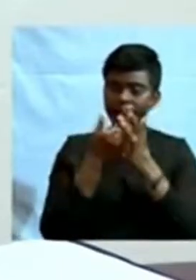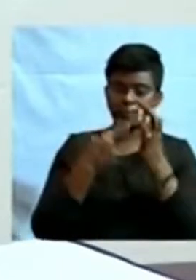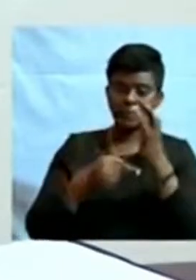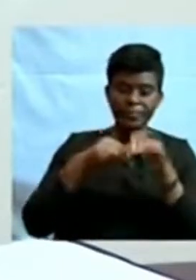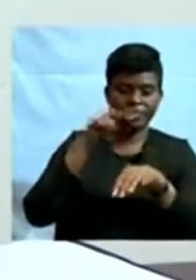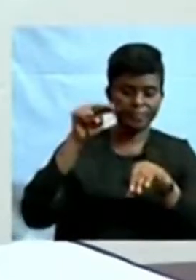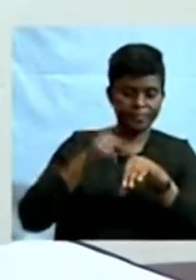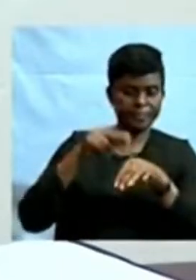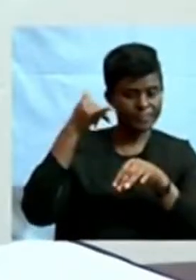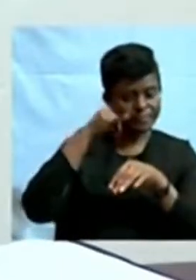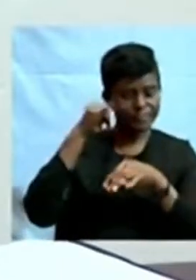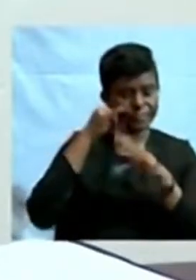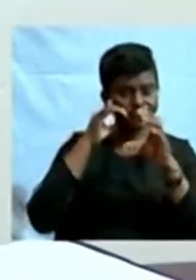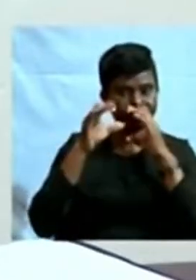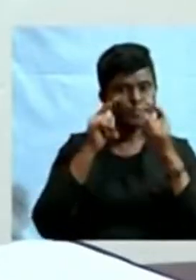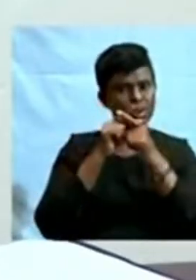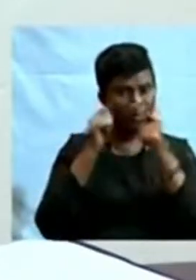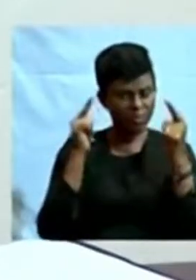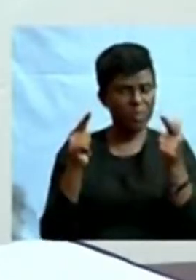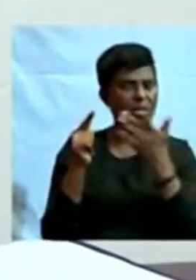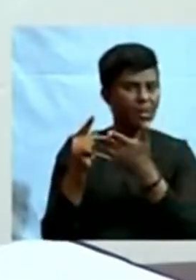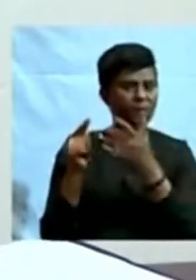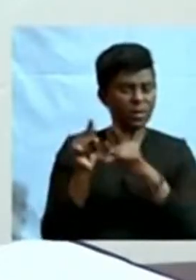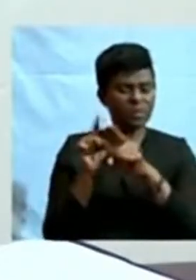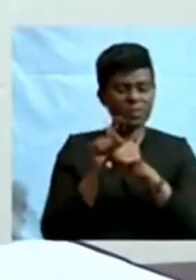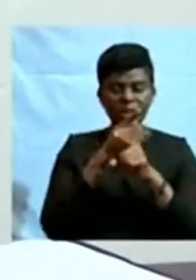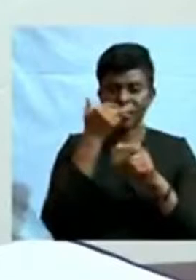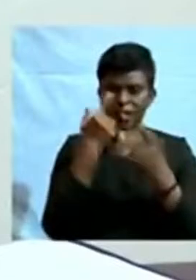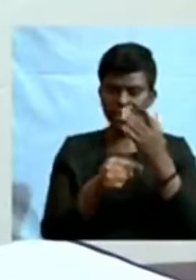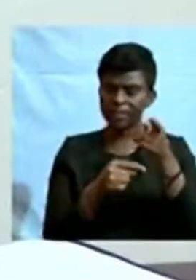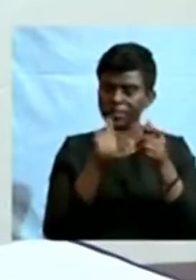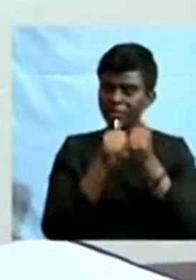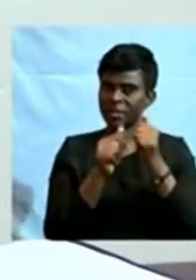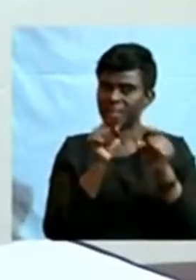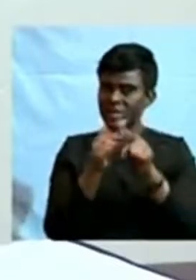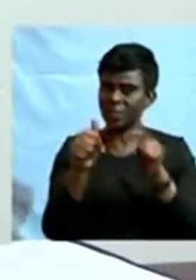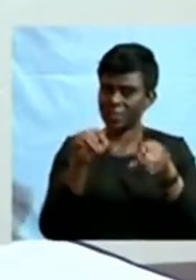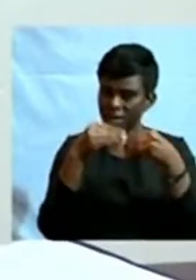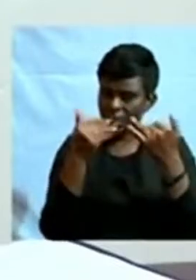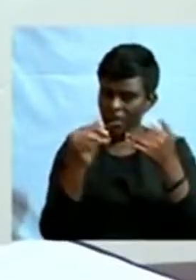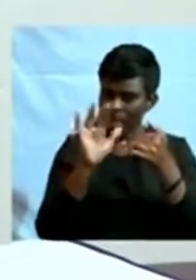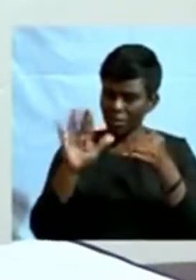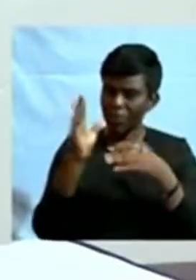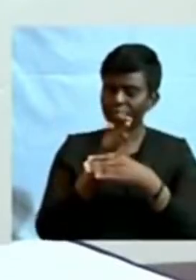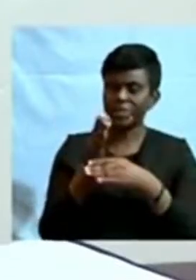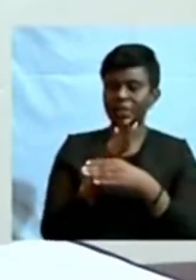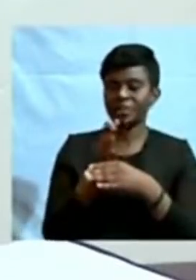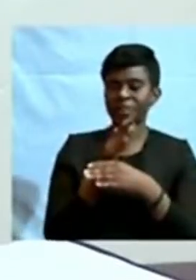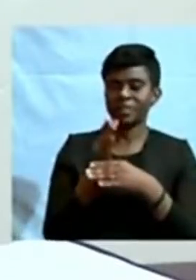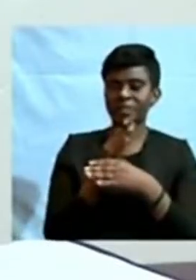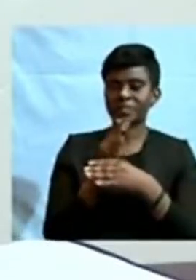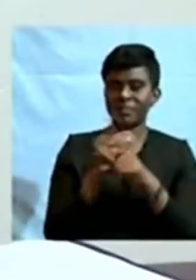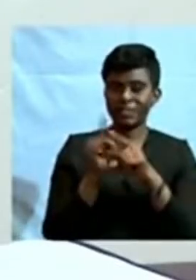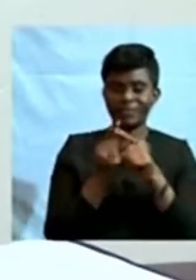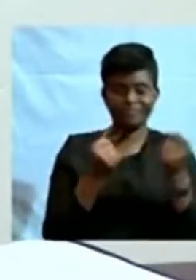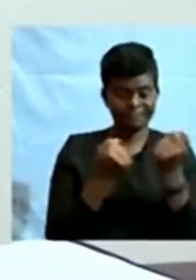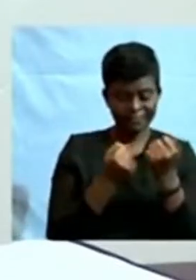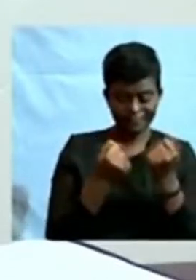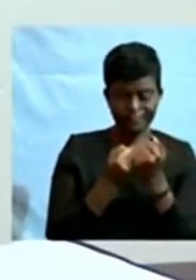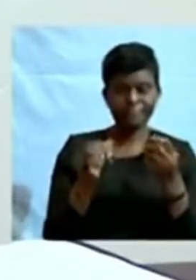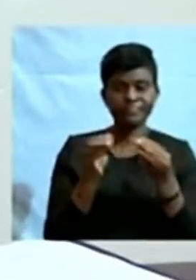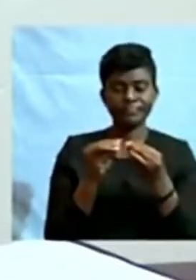national telecom company is the biggest and the best because they give it business and they support